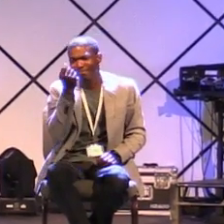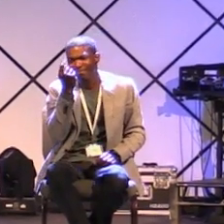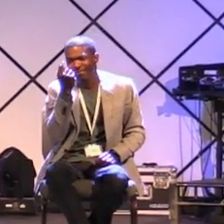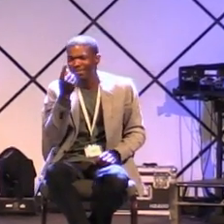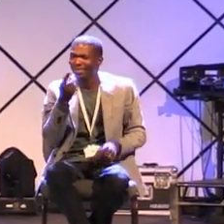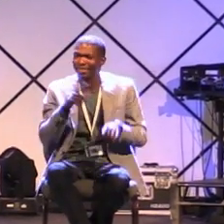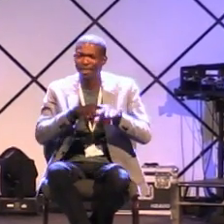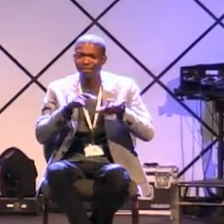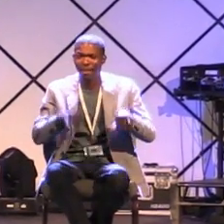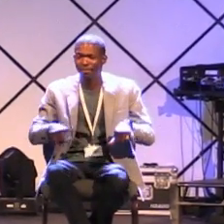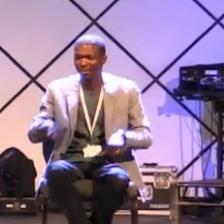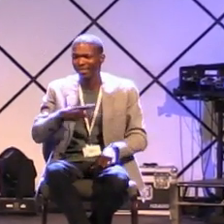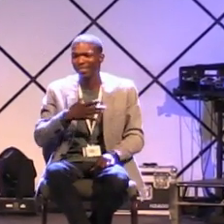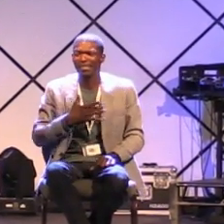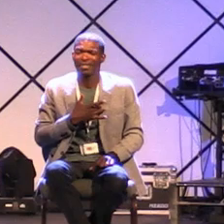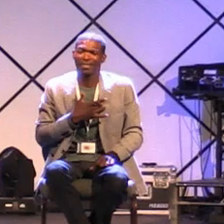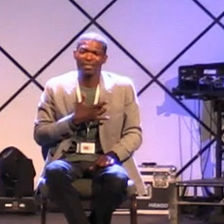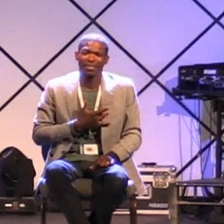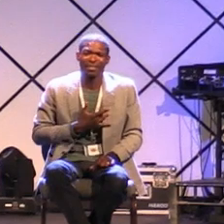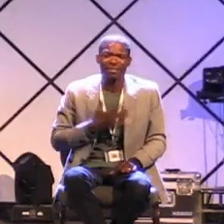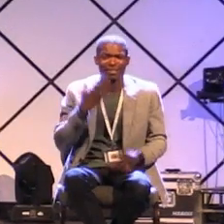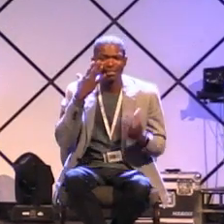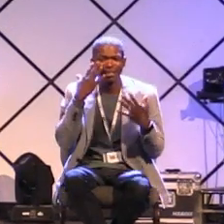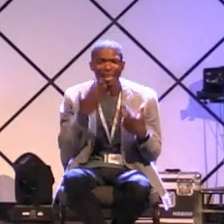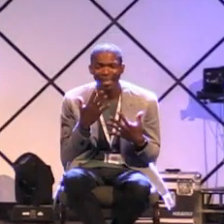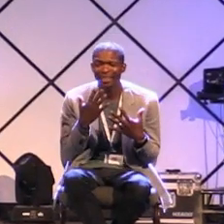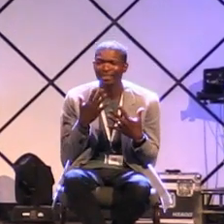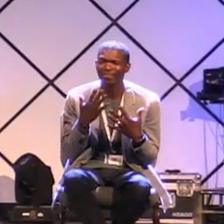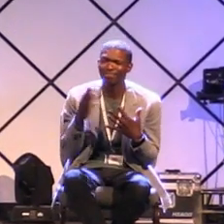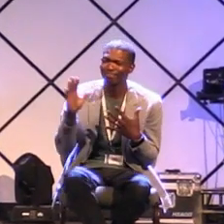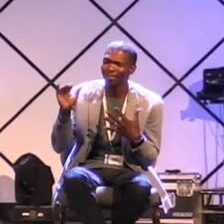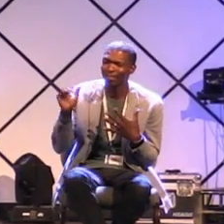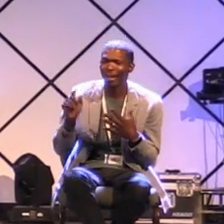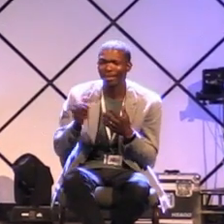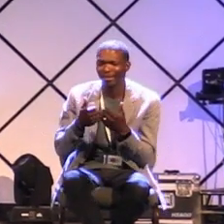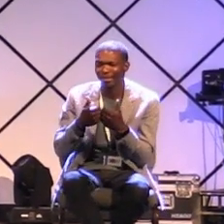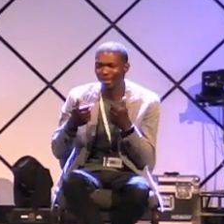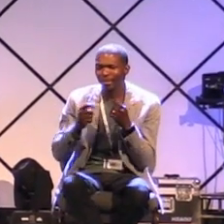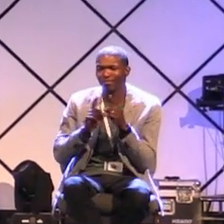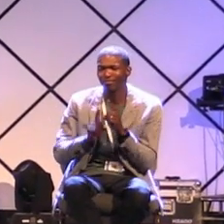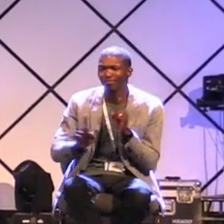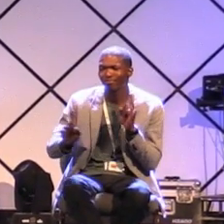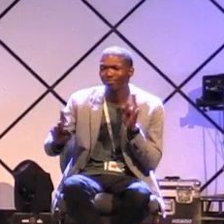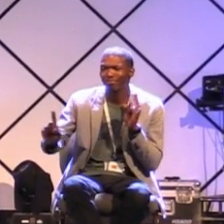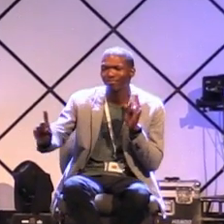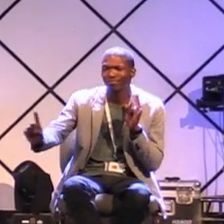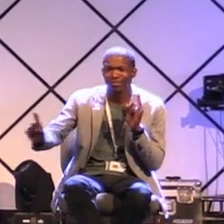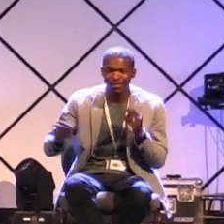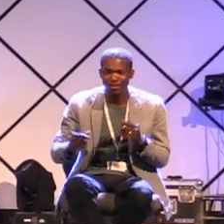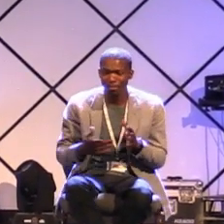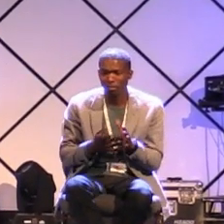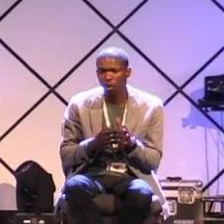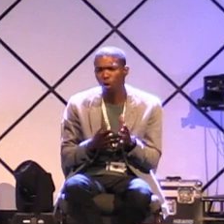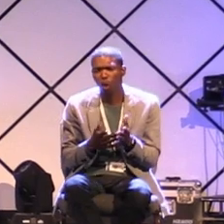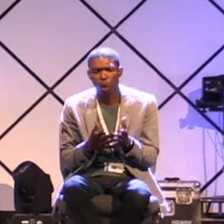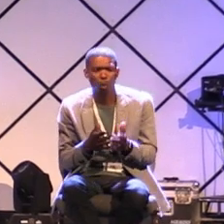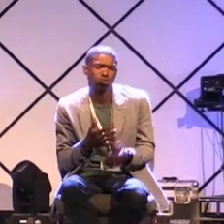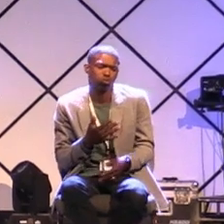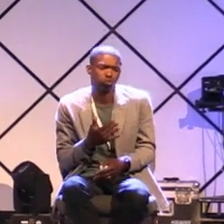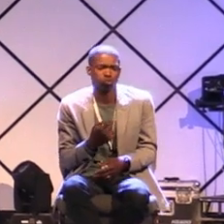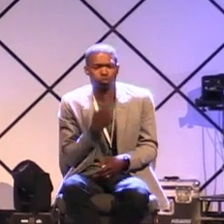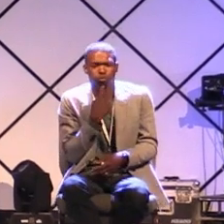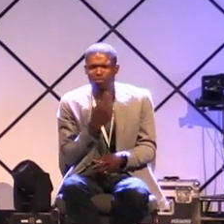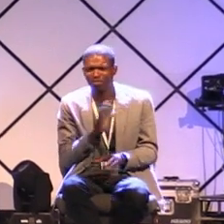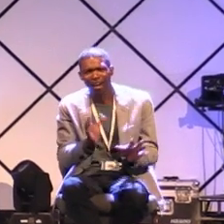for now, and hope for what the future has in store. Bittersweet is a bit of an understatement. As